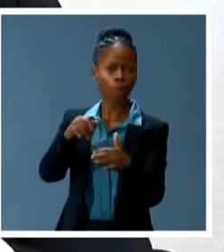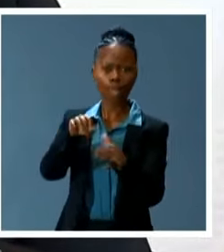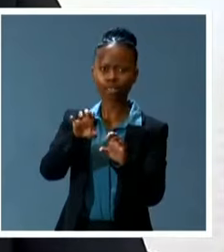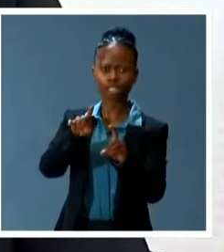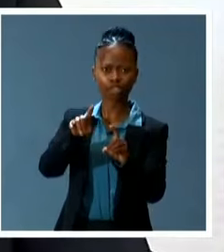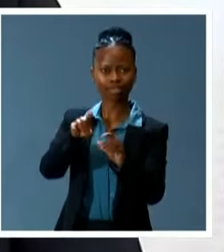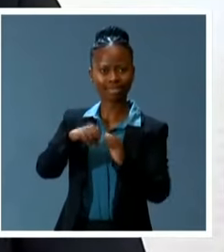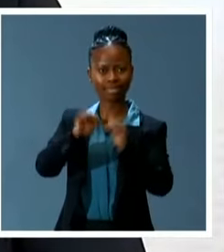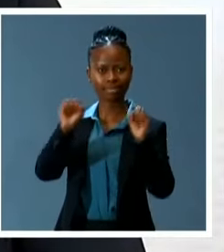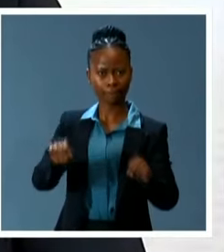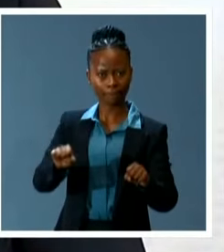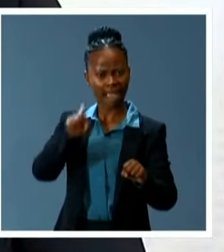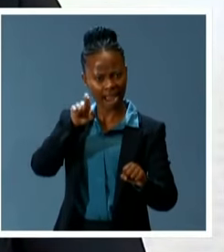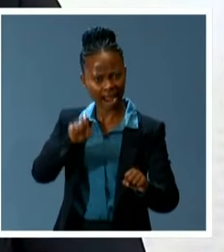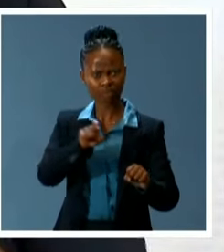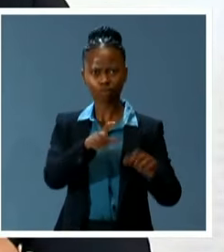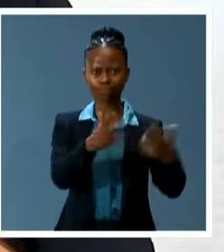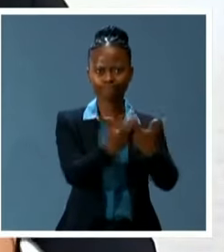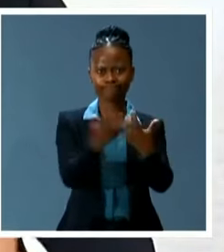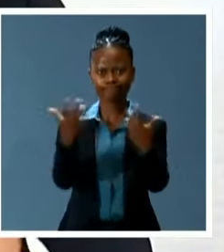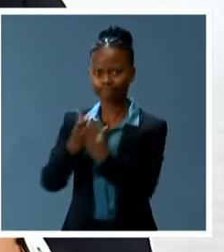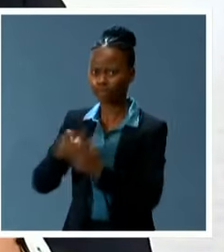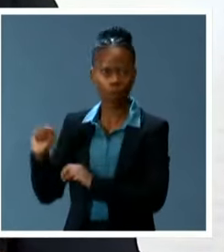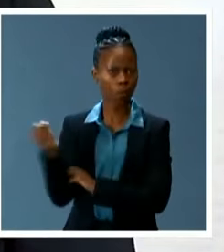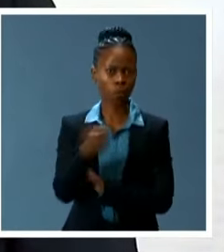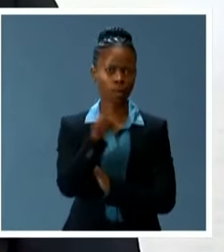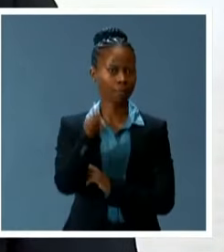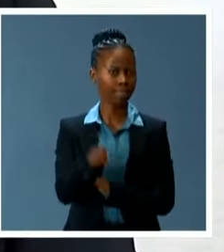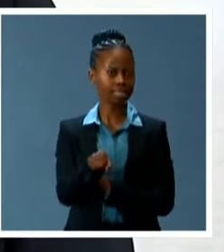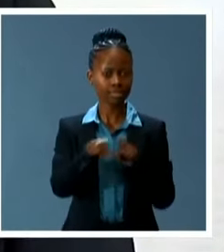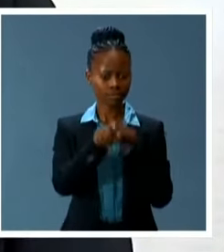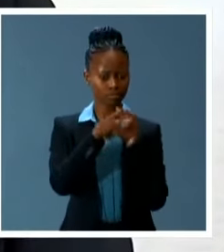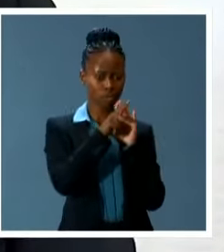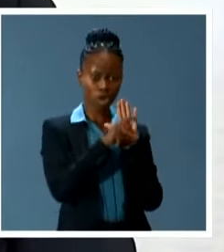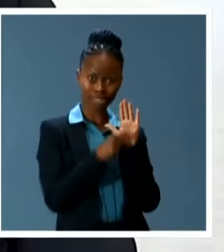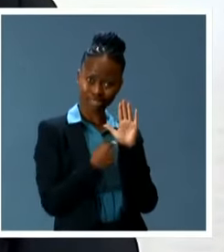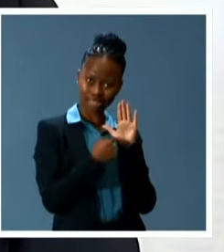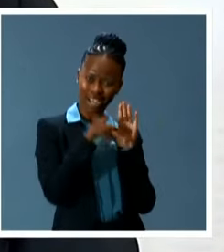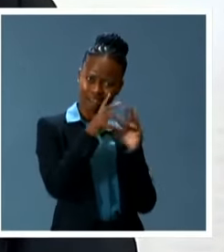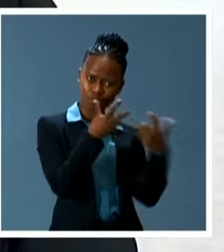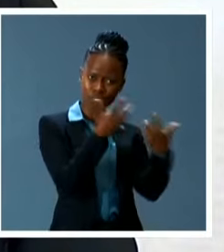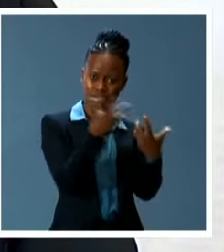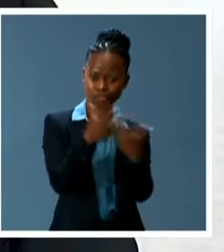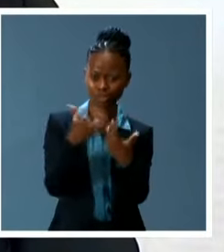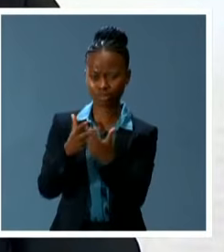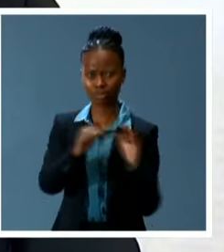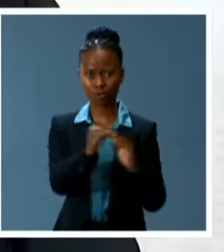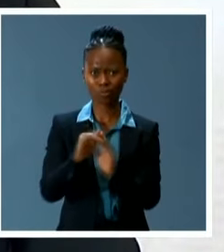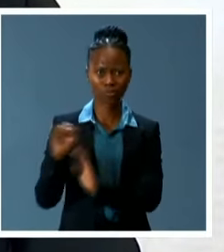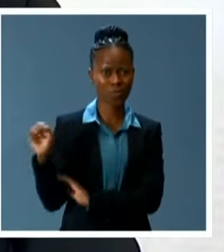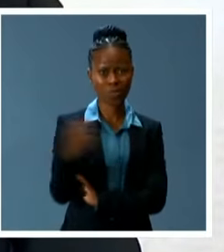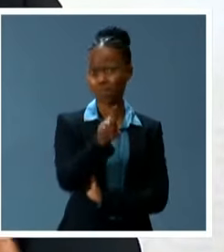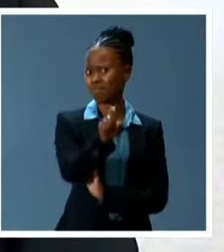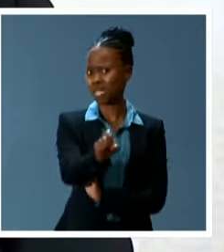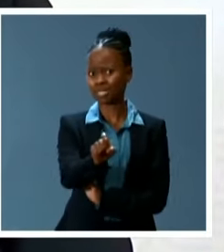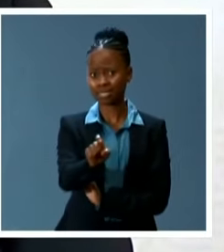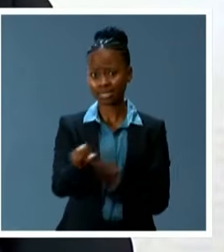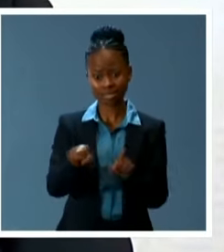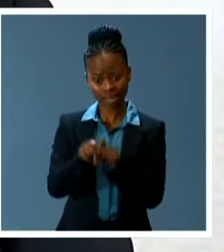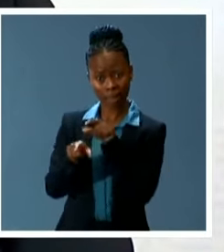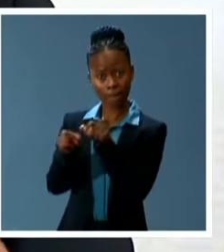of social protections policies that can address the dramatic situation of those that are in more poor